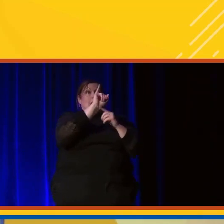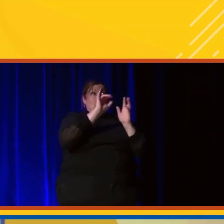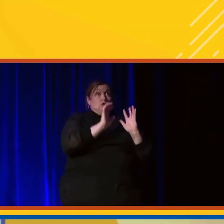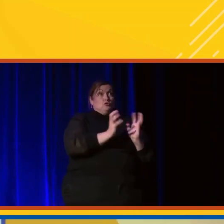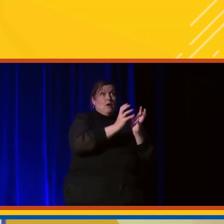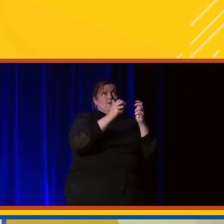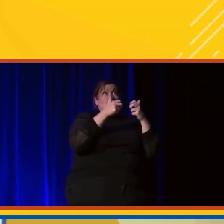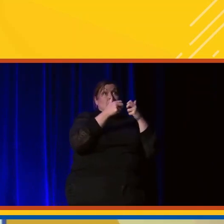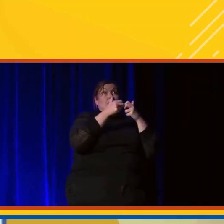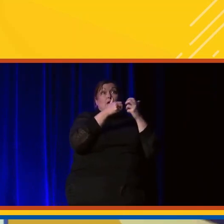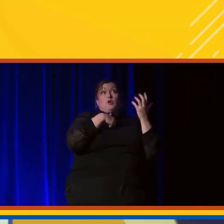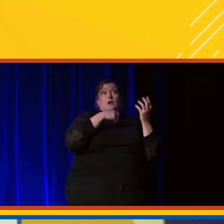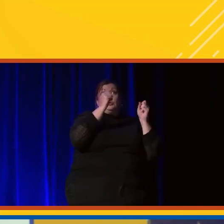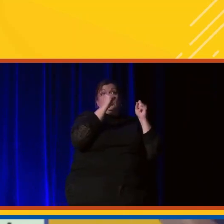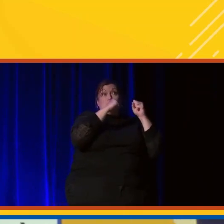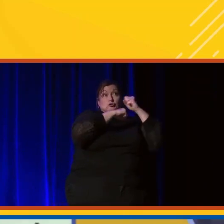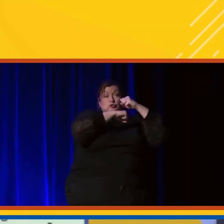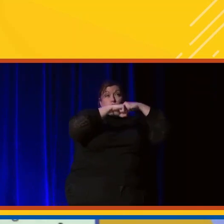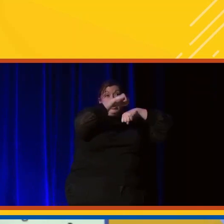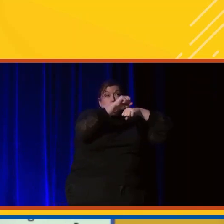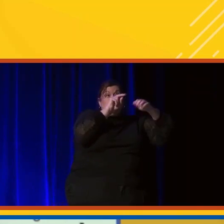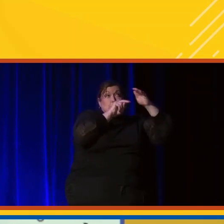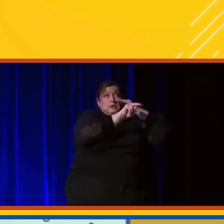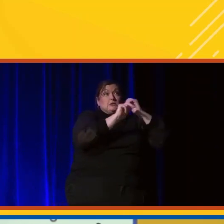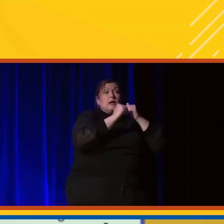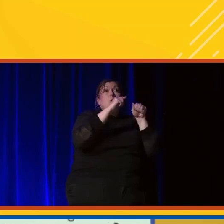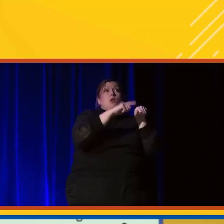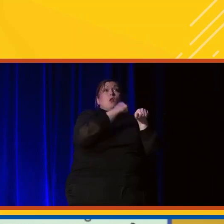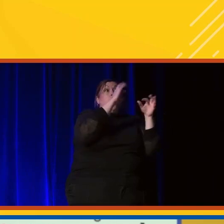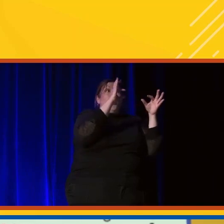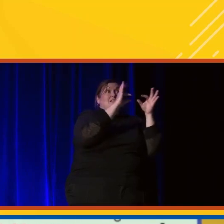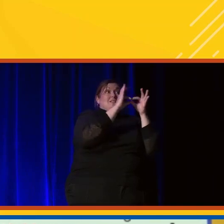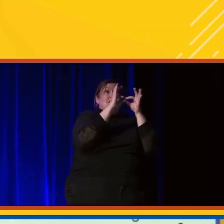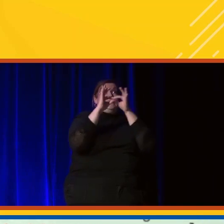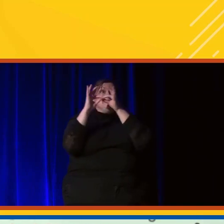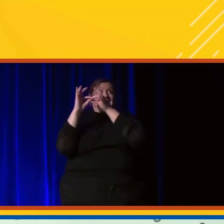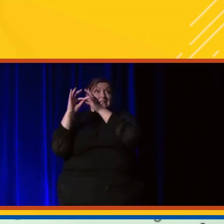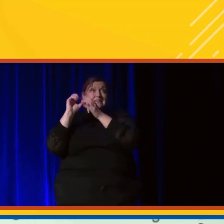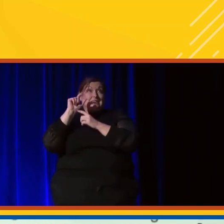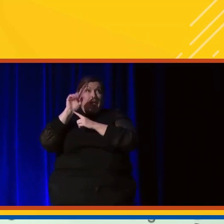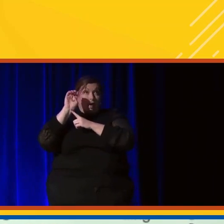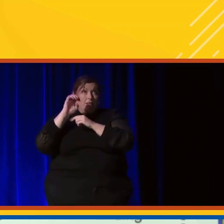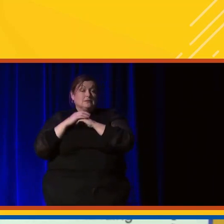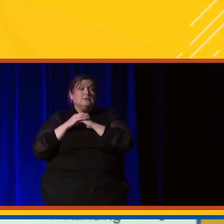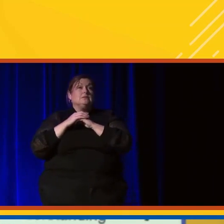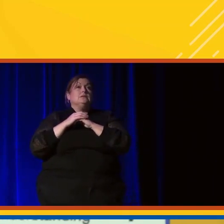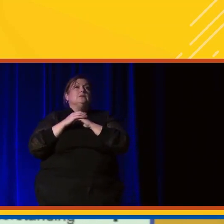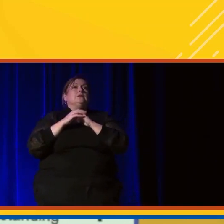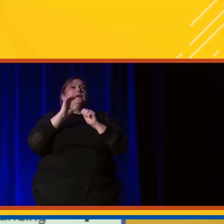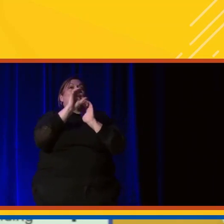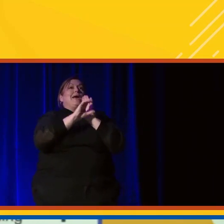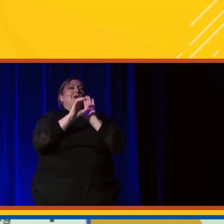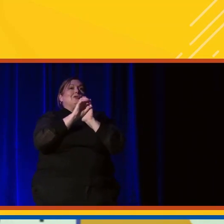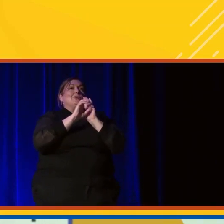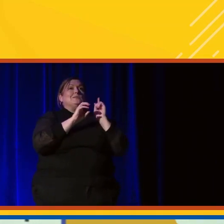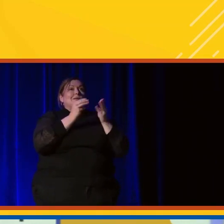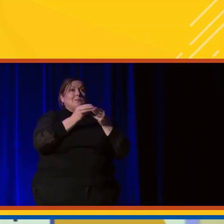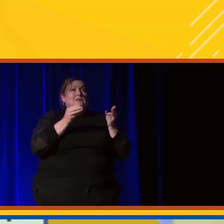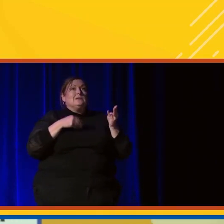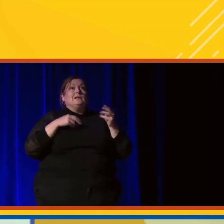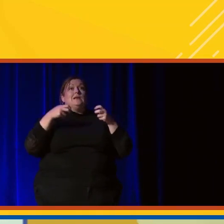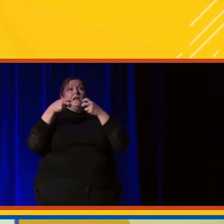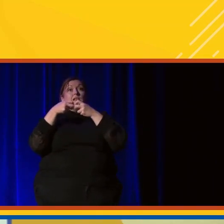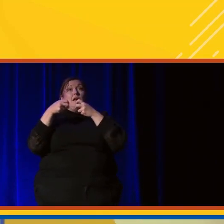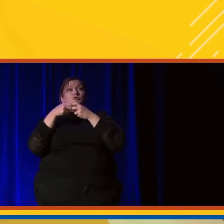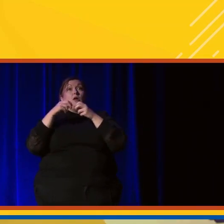AI-driven electronic structure predictions. How can we get to really large length scales, the characteristic of soft materials? We're going to talk about electronic conductivity